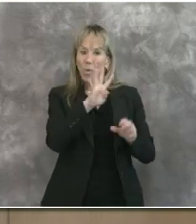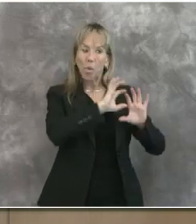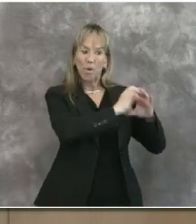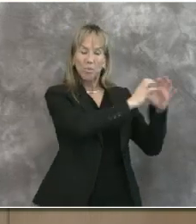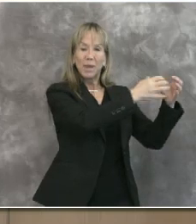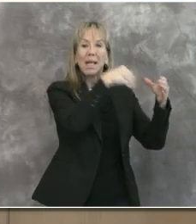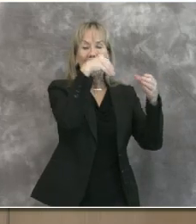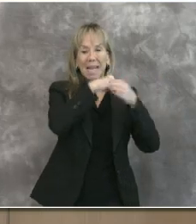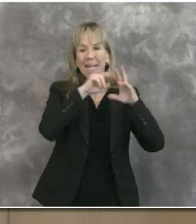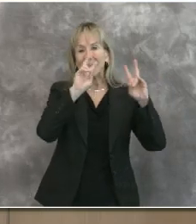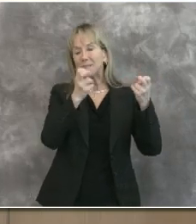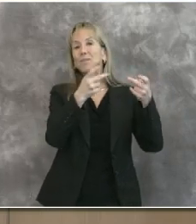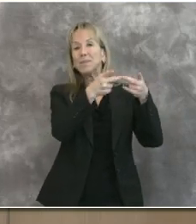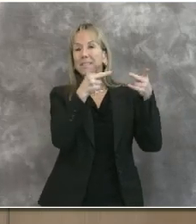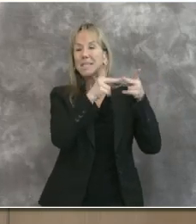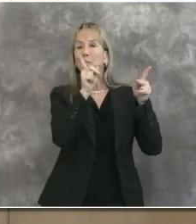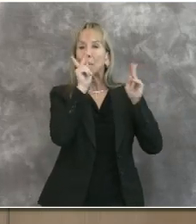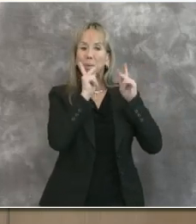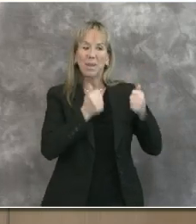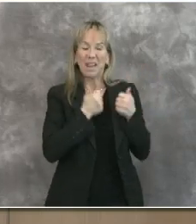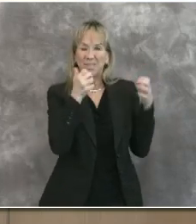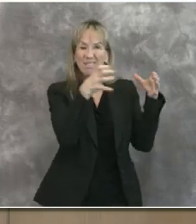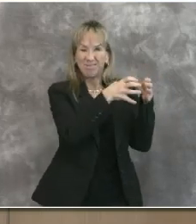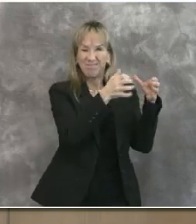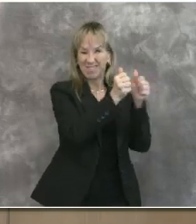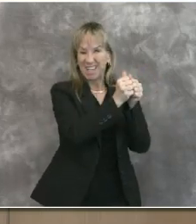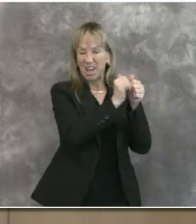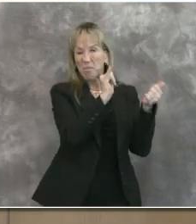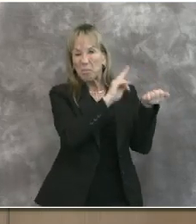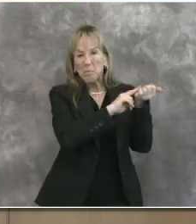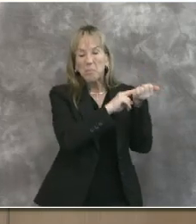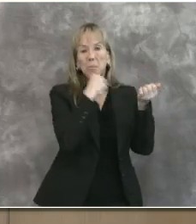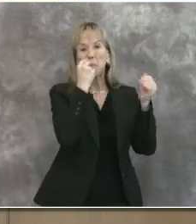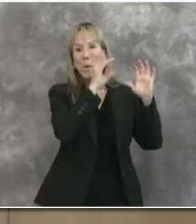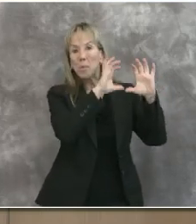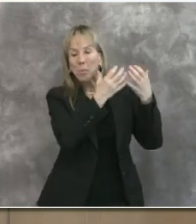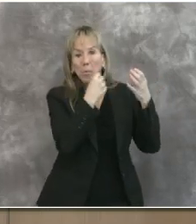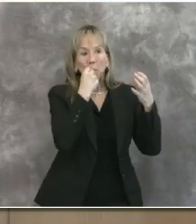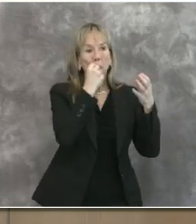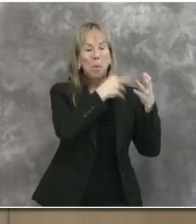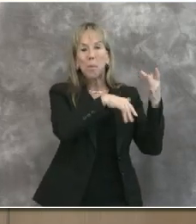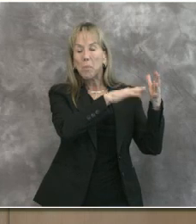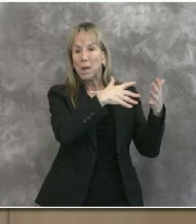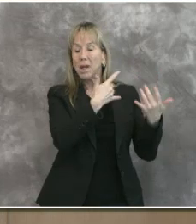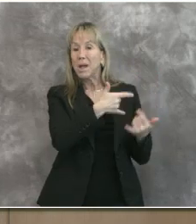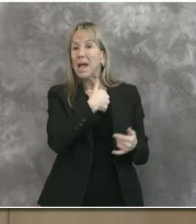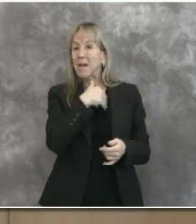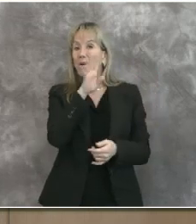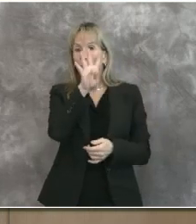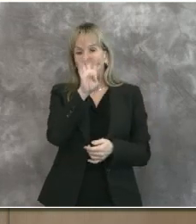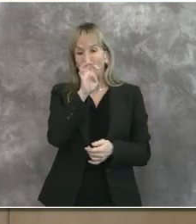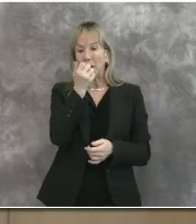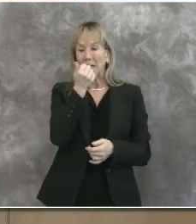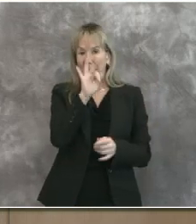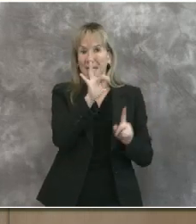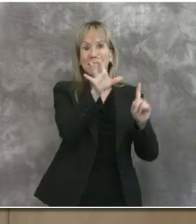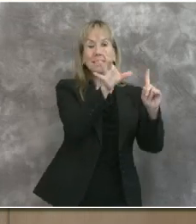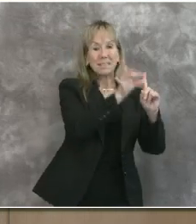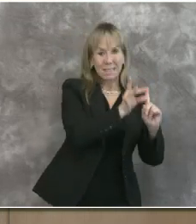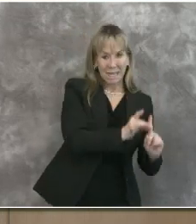outbreaks in congregate facilities, and these facilities represent 419 cases,